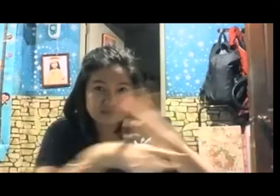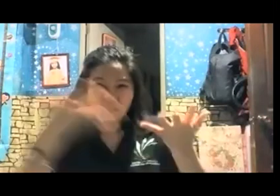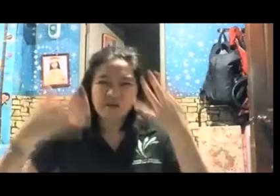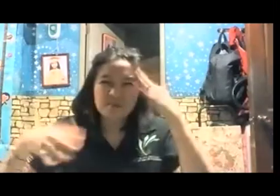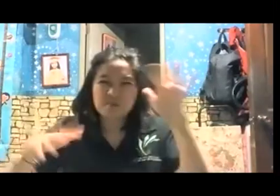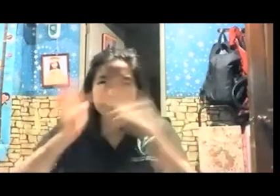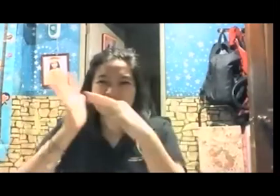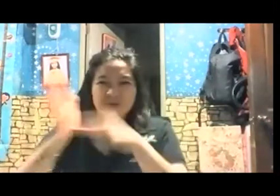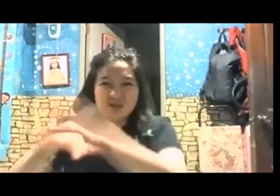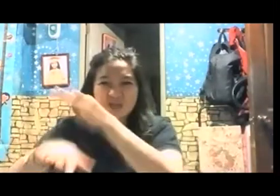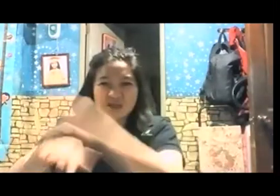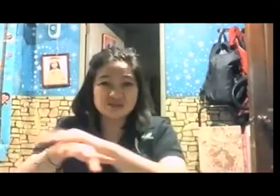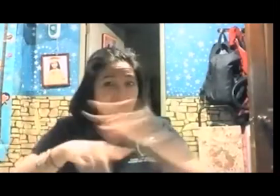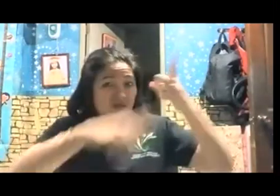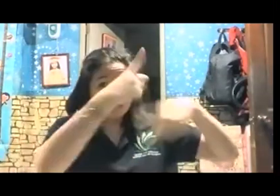I think